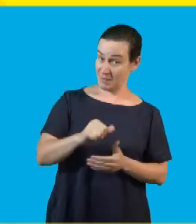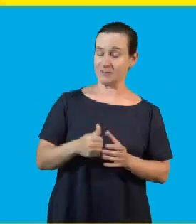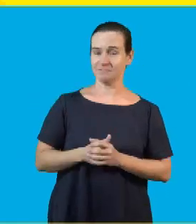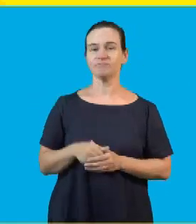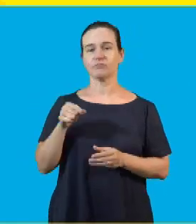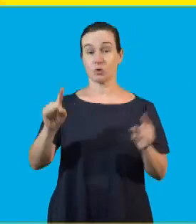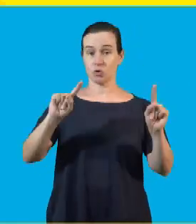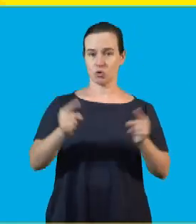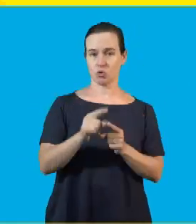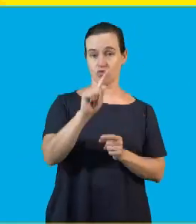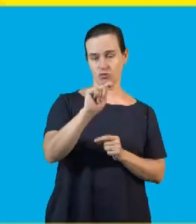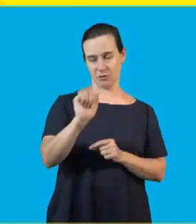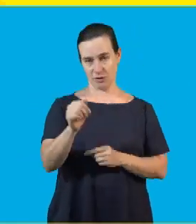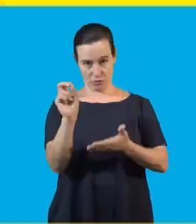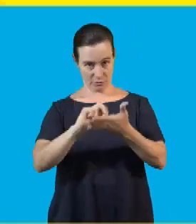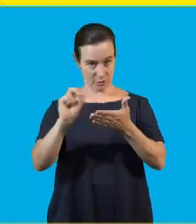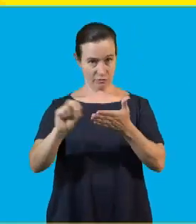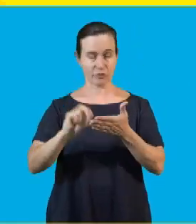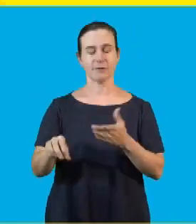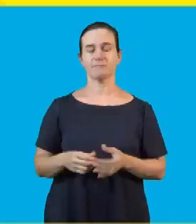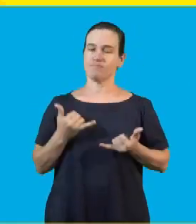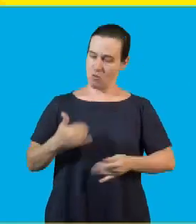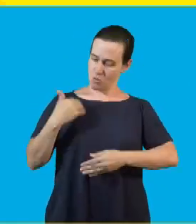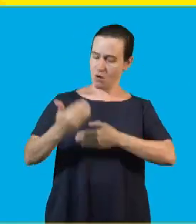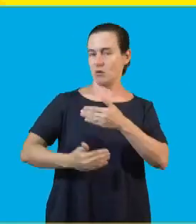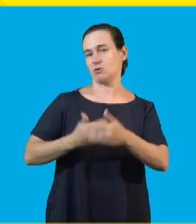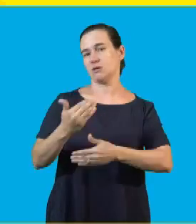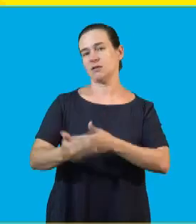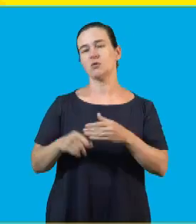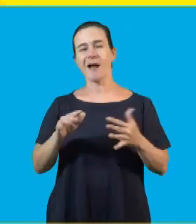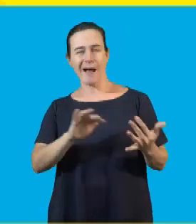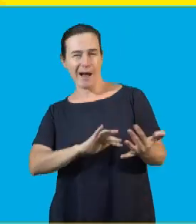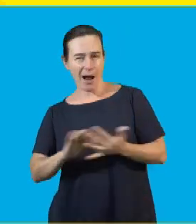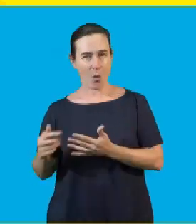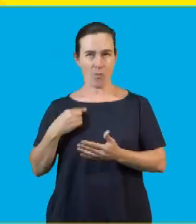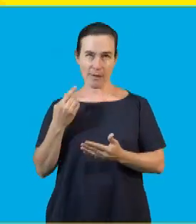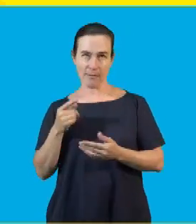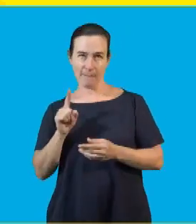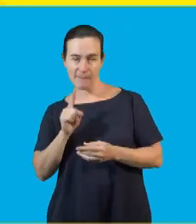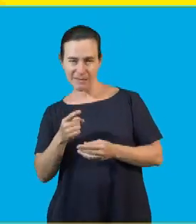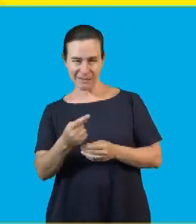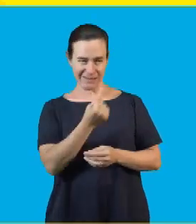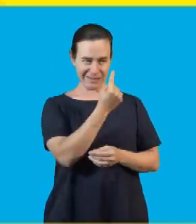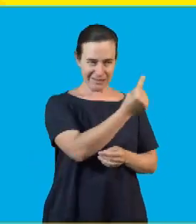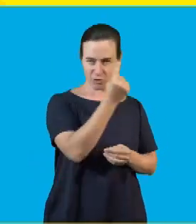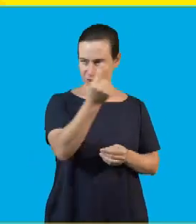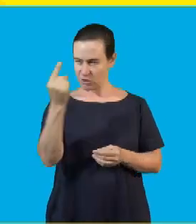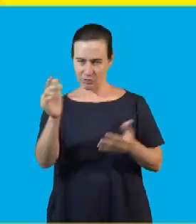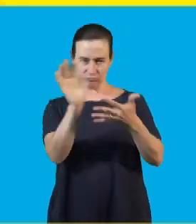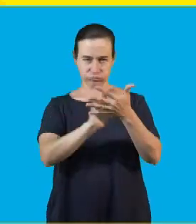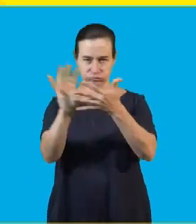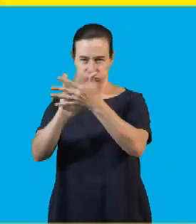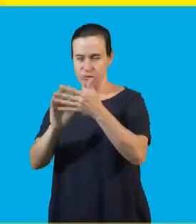Welcome back to this lesson on shorter transactional writing. Let's continue with our process on how to approach each